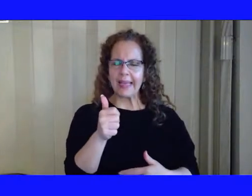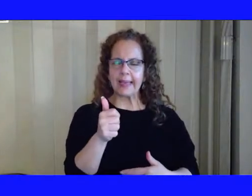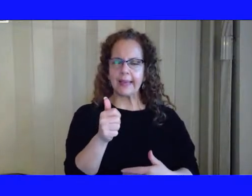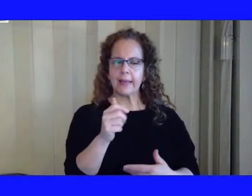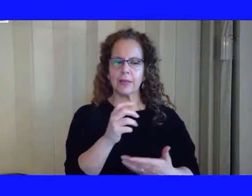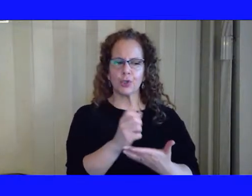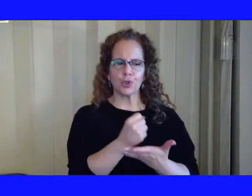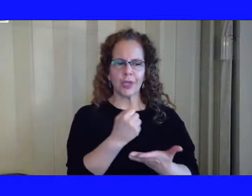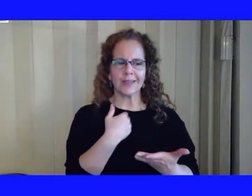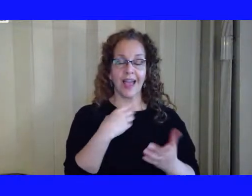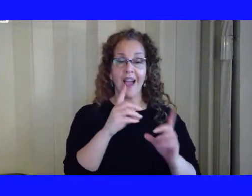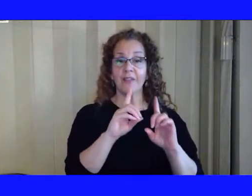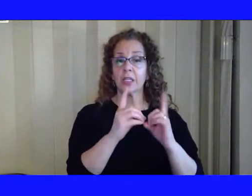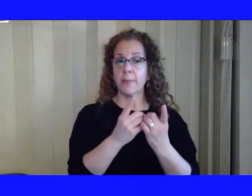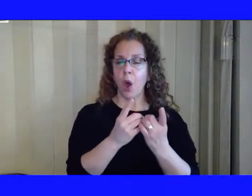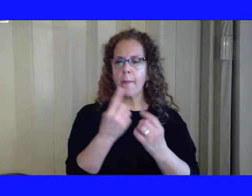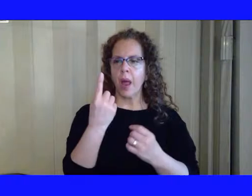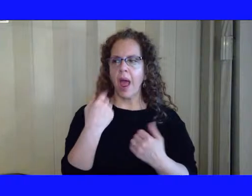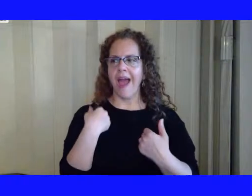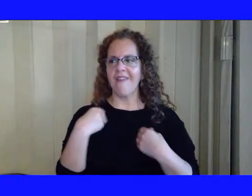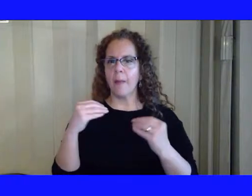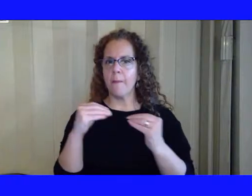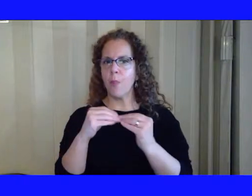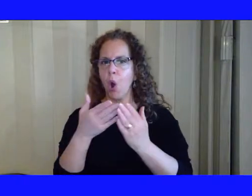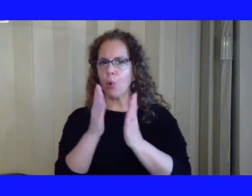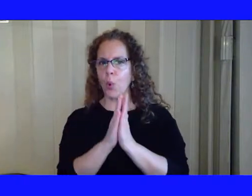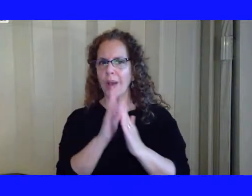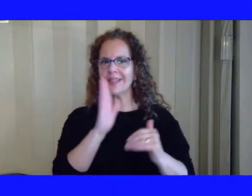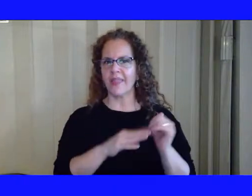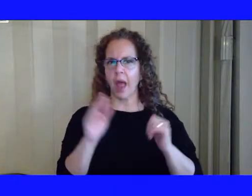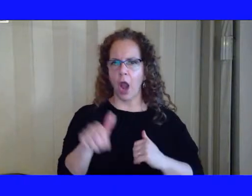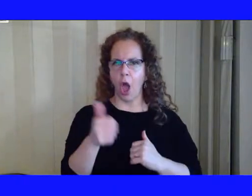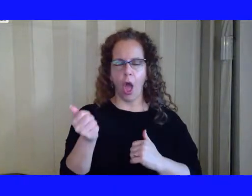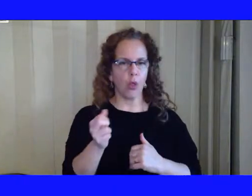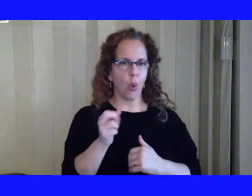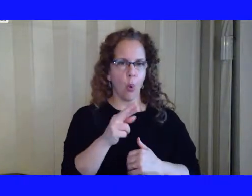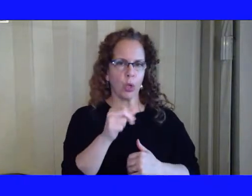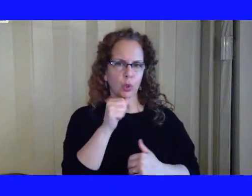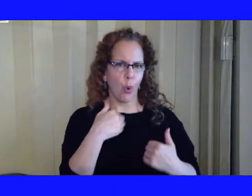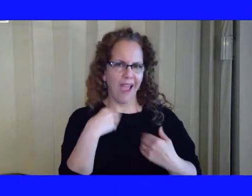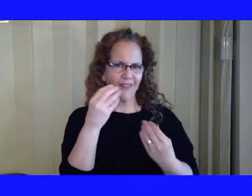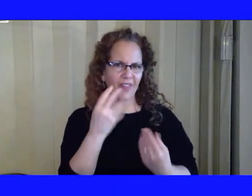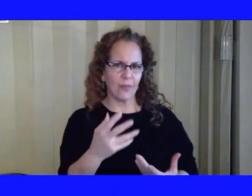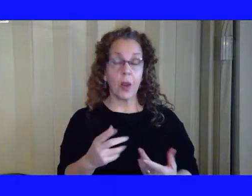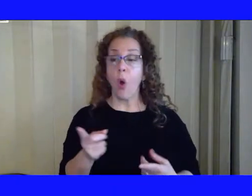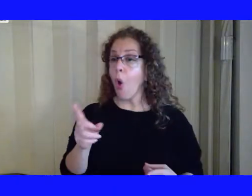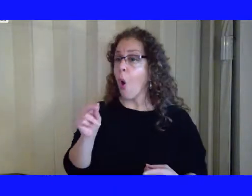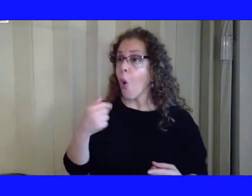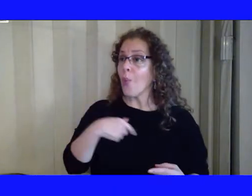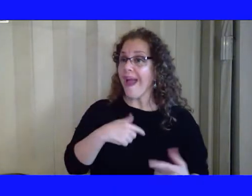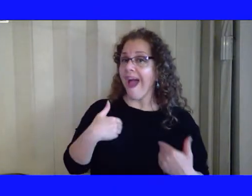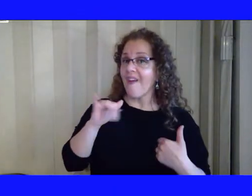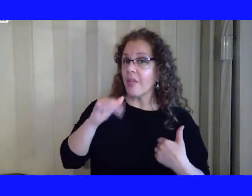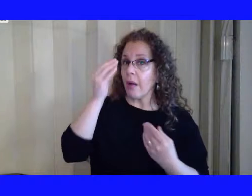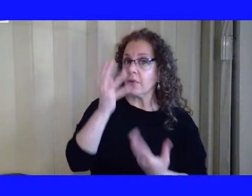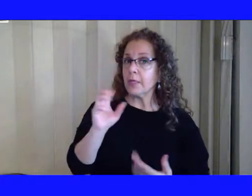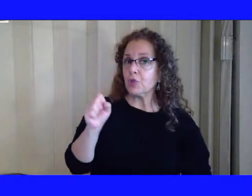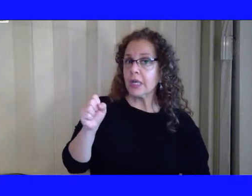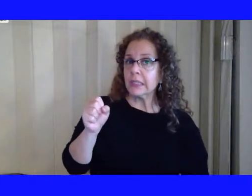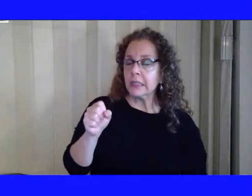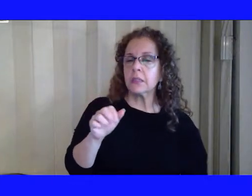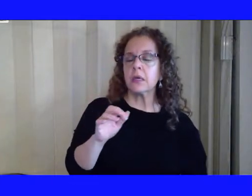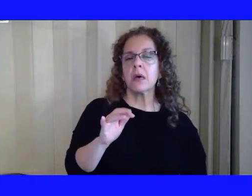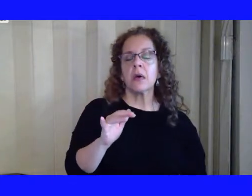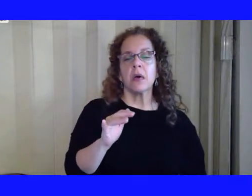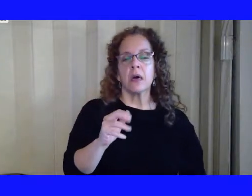associate title. We do break them down by facility. And in fact, we will be meeting with the CEOs of each facility to go over their numbers with